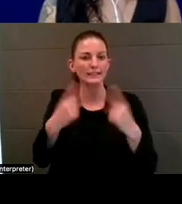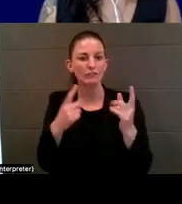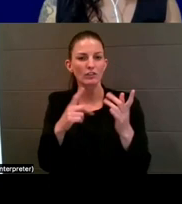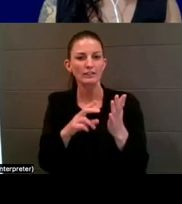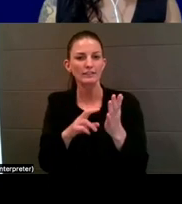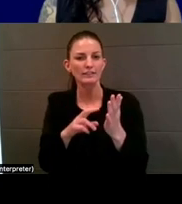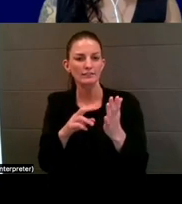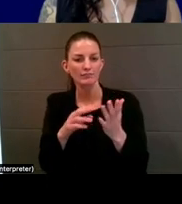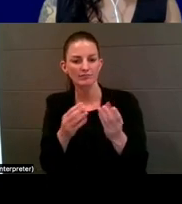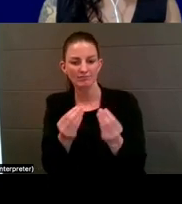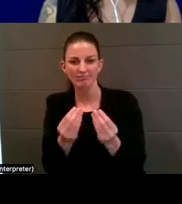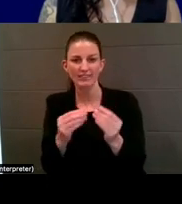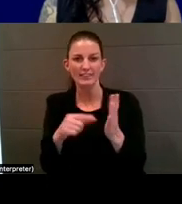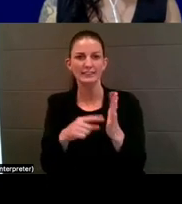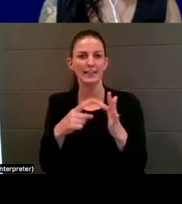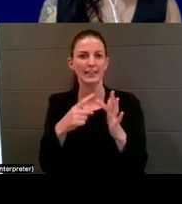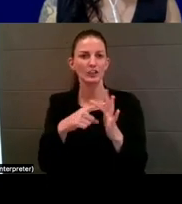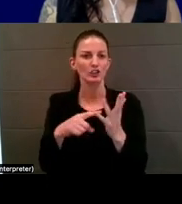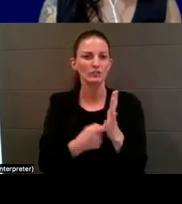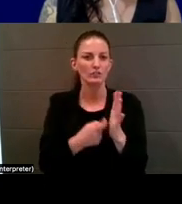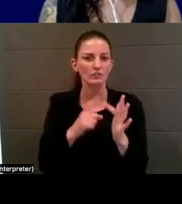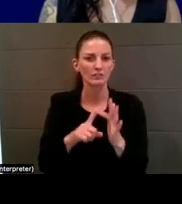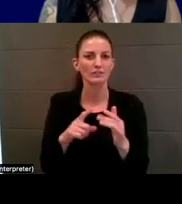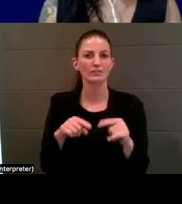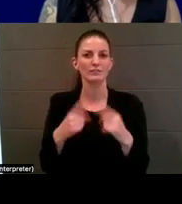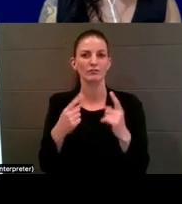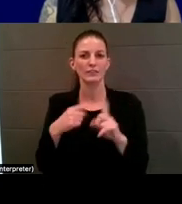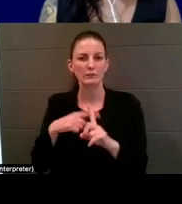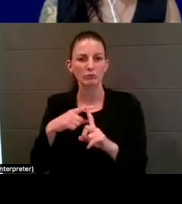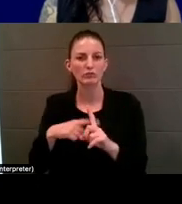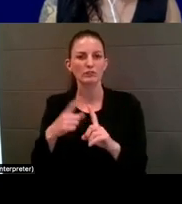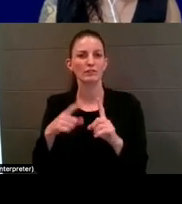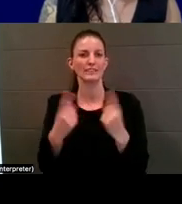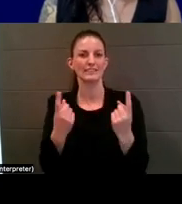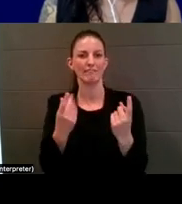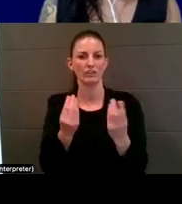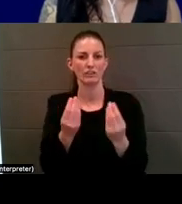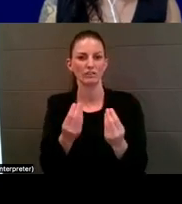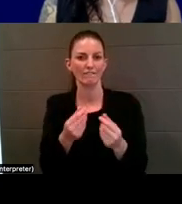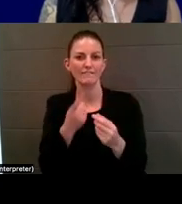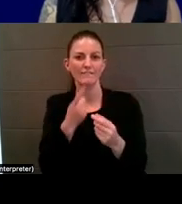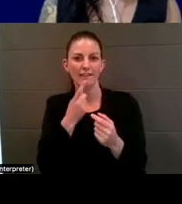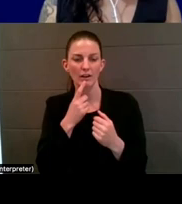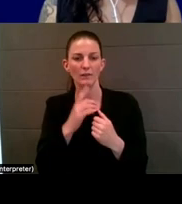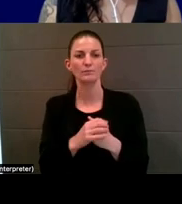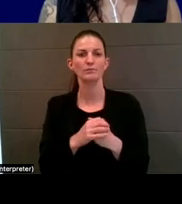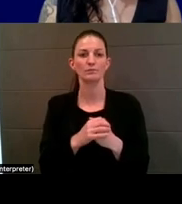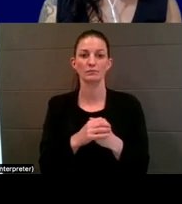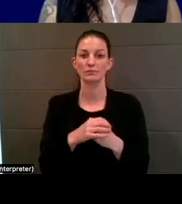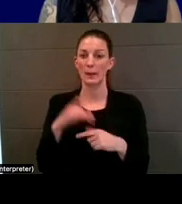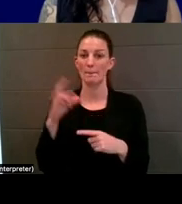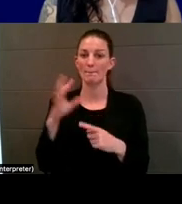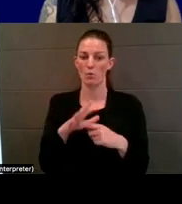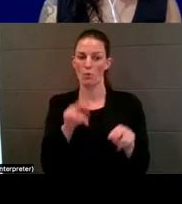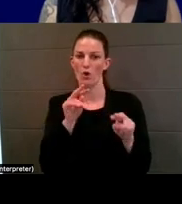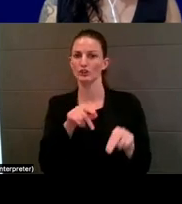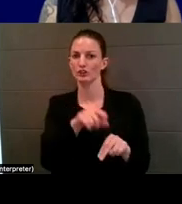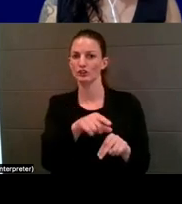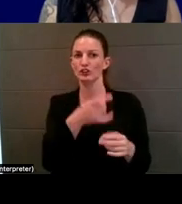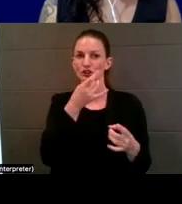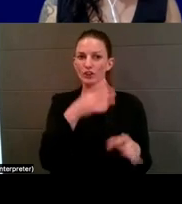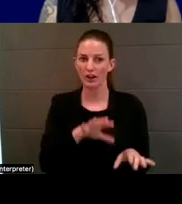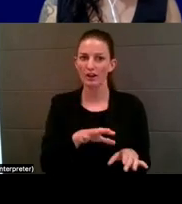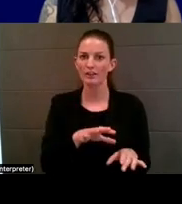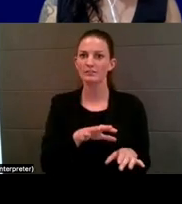And one of the key parts of starting solids and transitioning is observation and